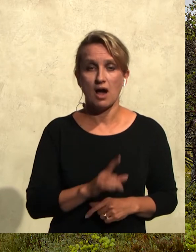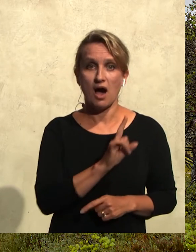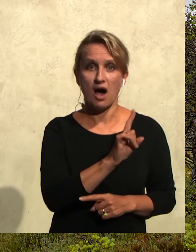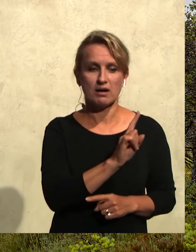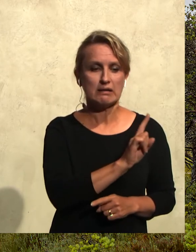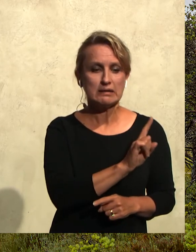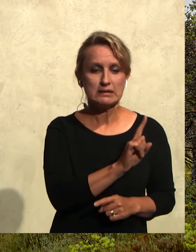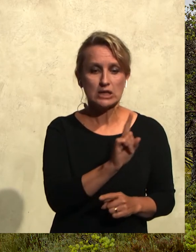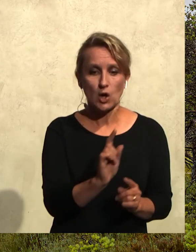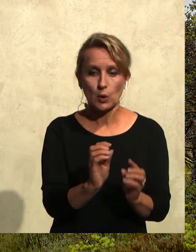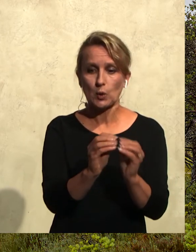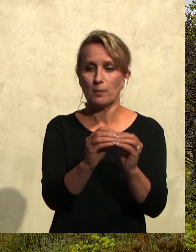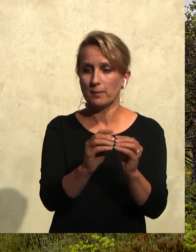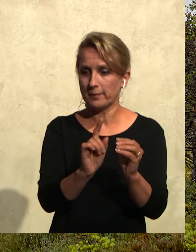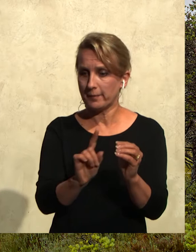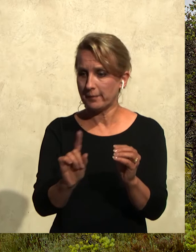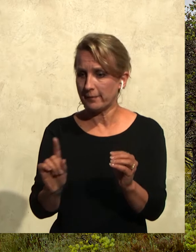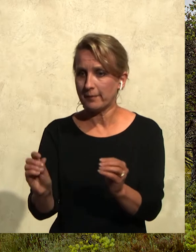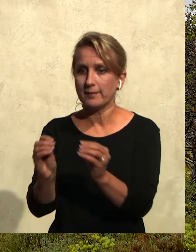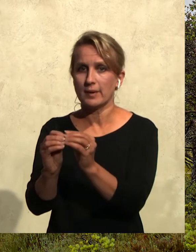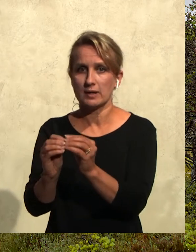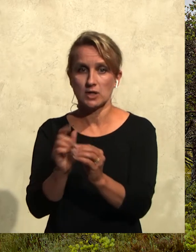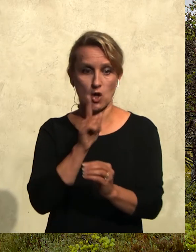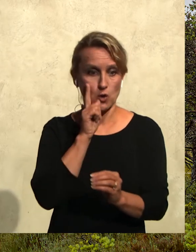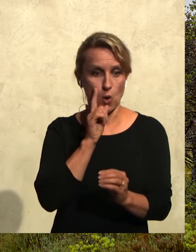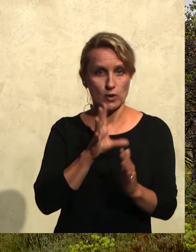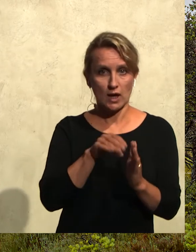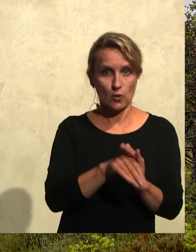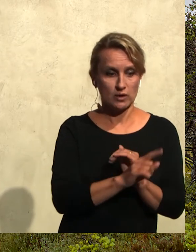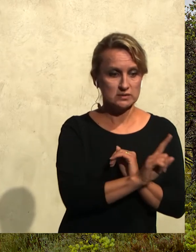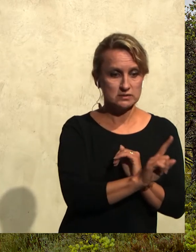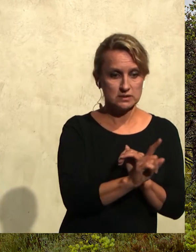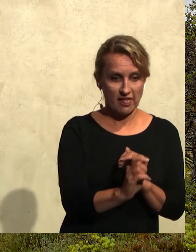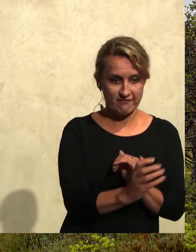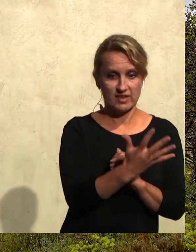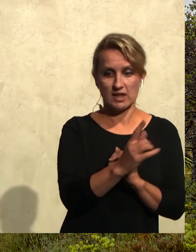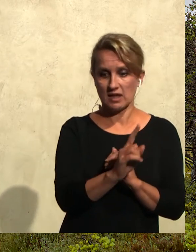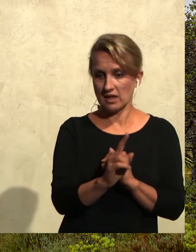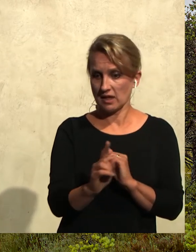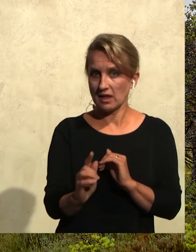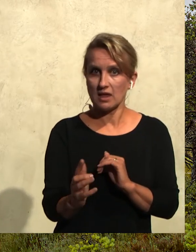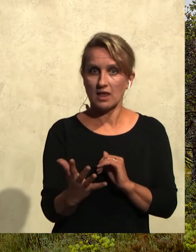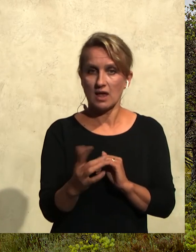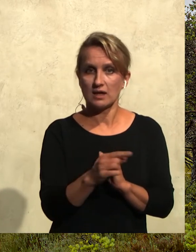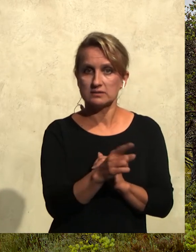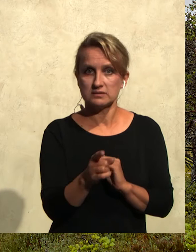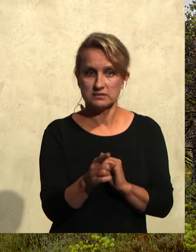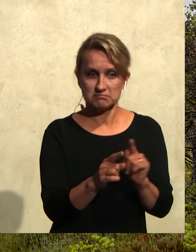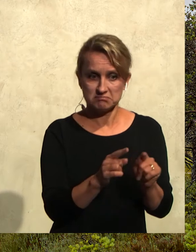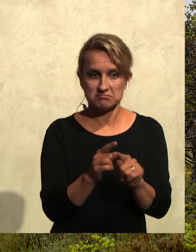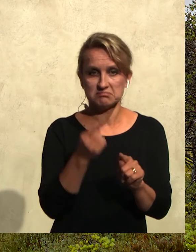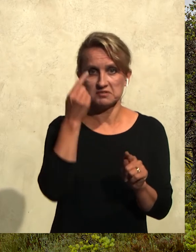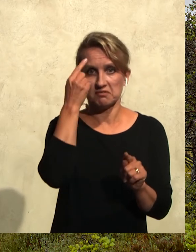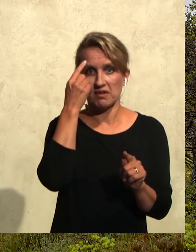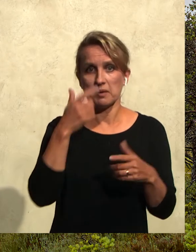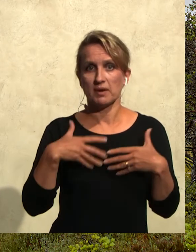in 5 of younger people will be experiencing a mental health challenge at any one time. So